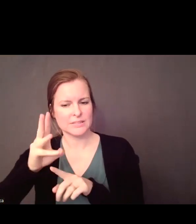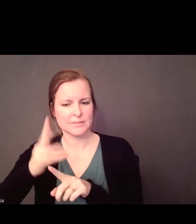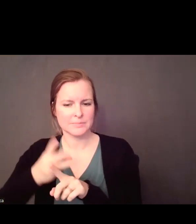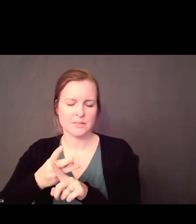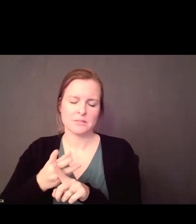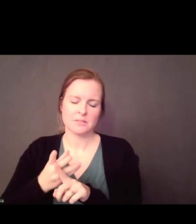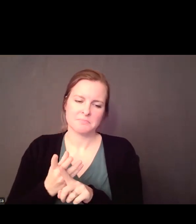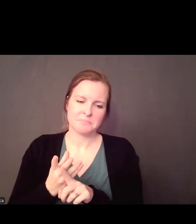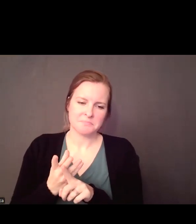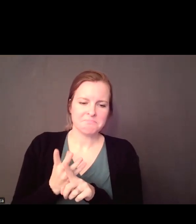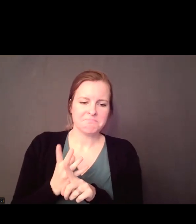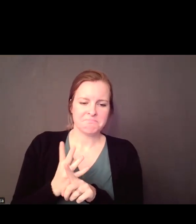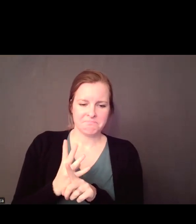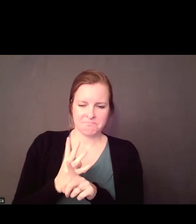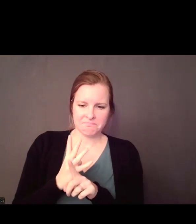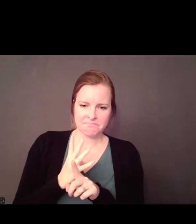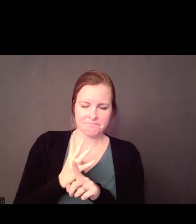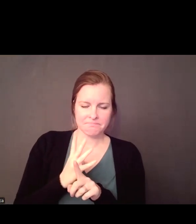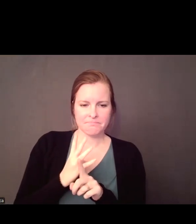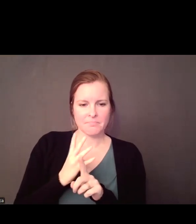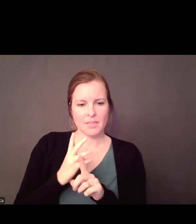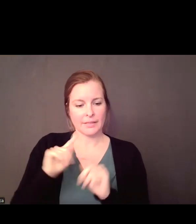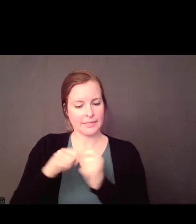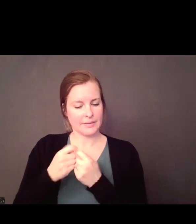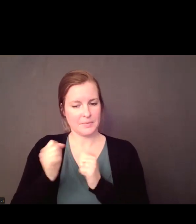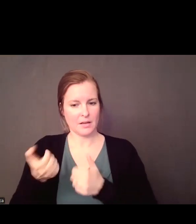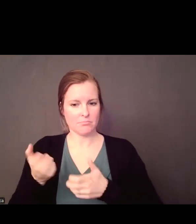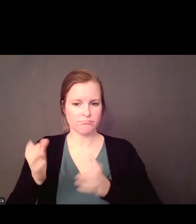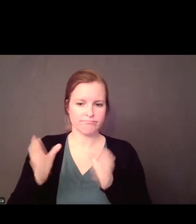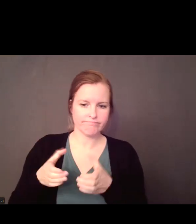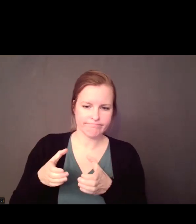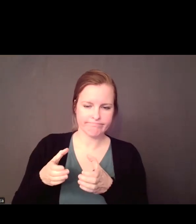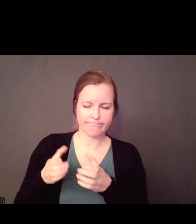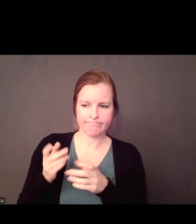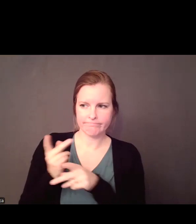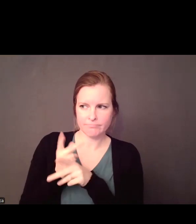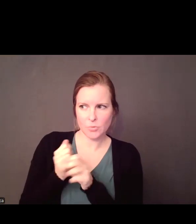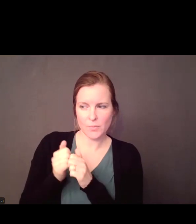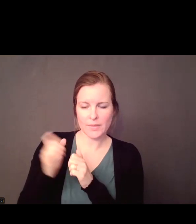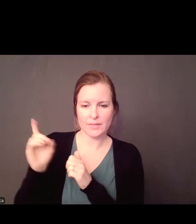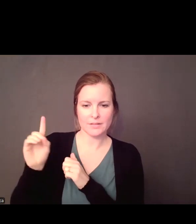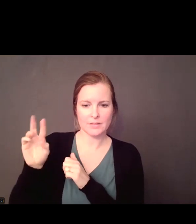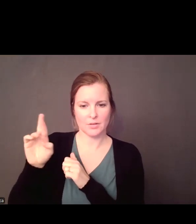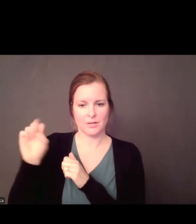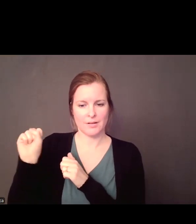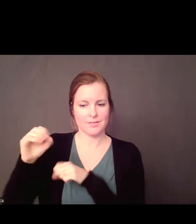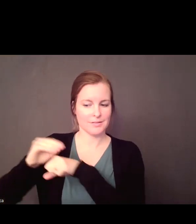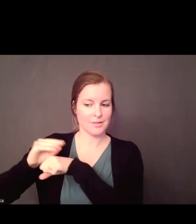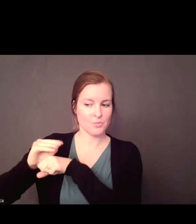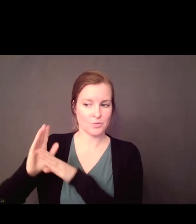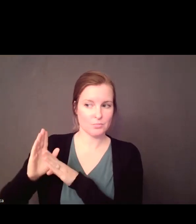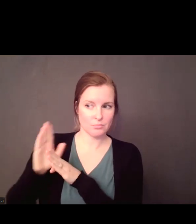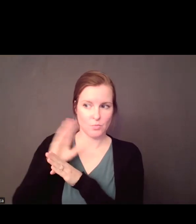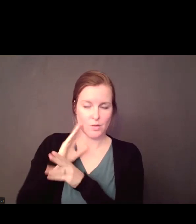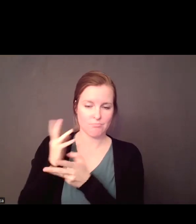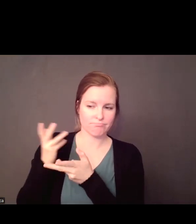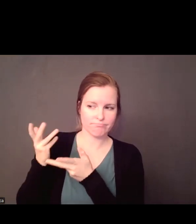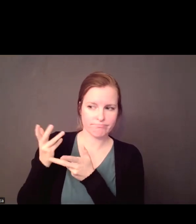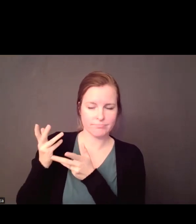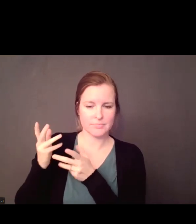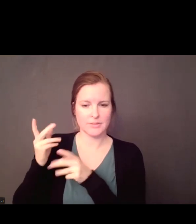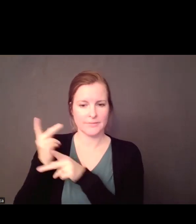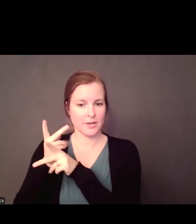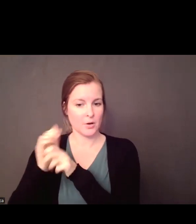that's really just a time when the team can get together, talk about it with the DRS counselor. Counselor will talk about it, staff it with their